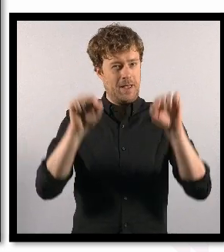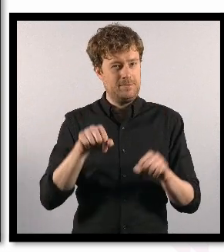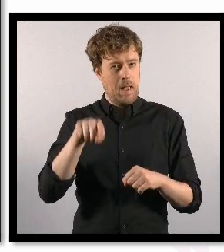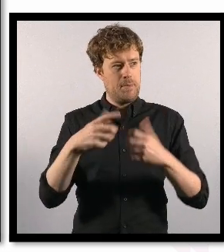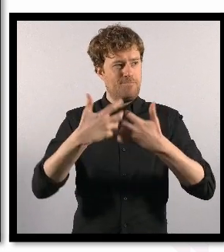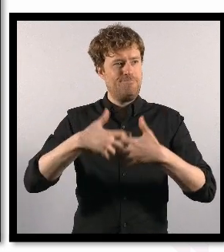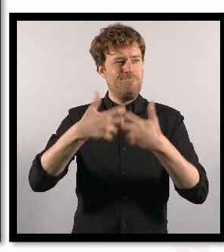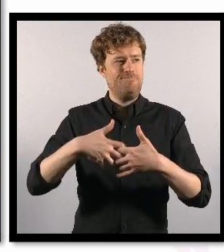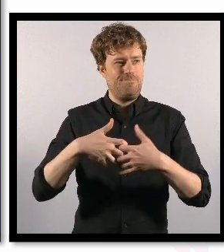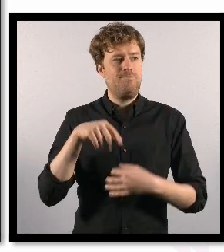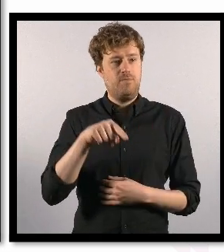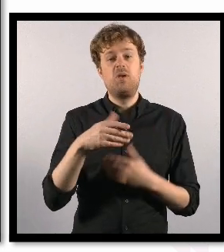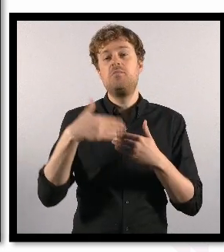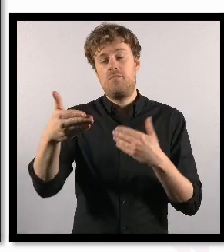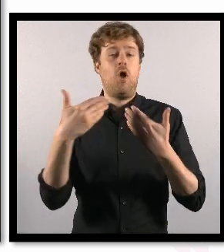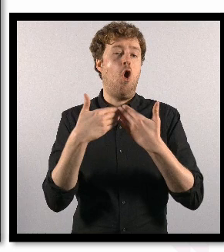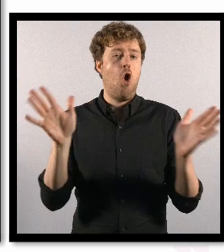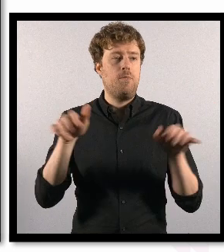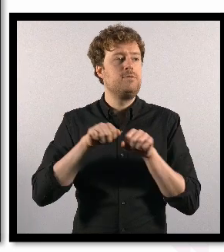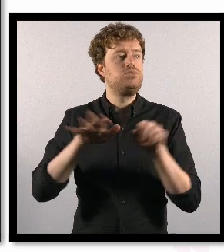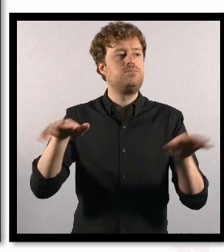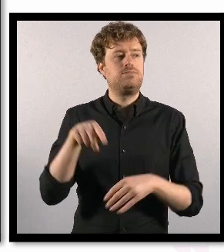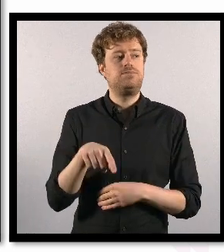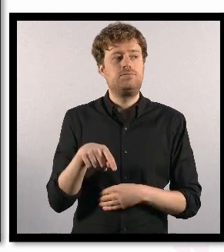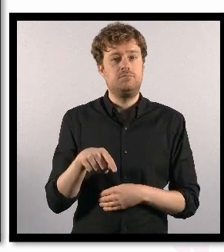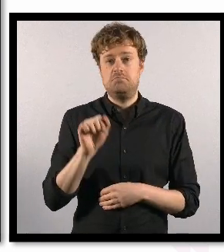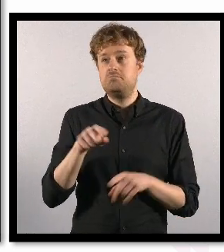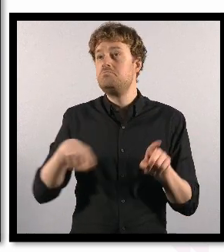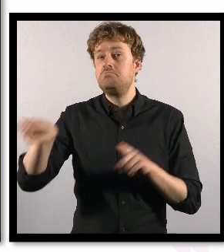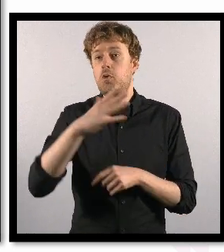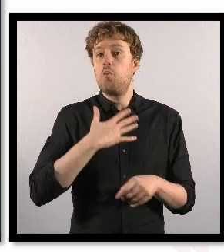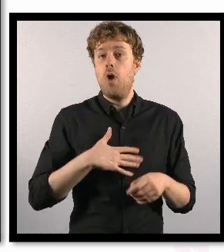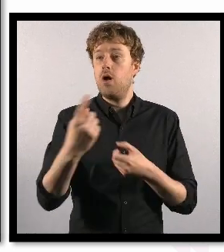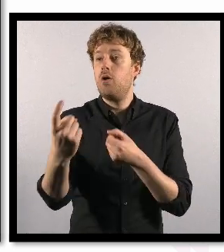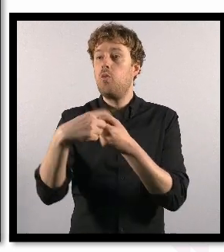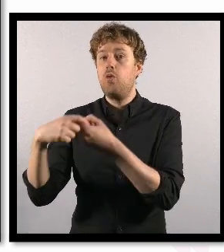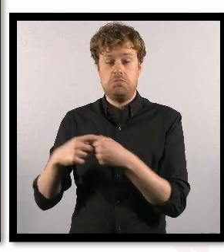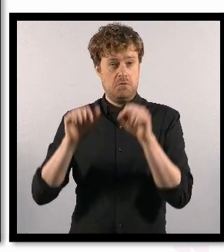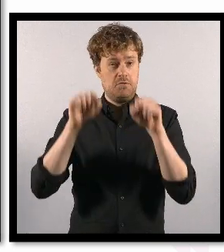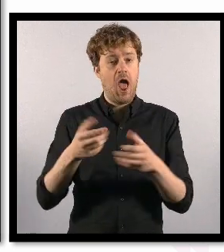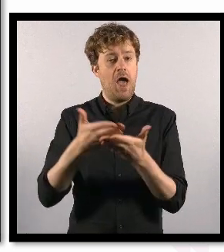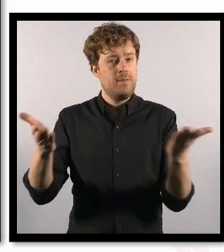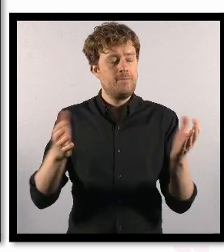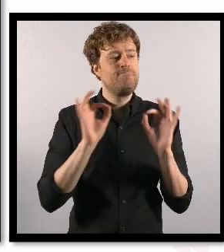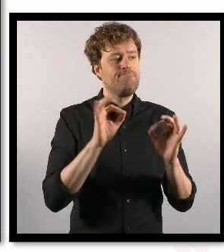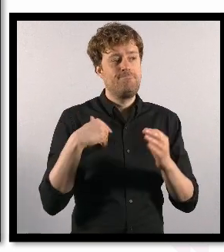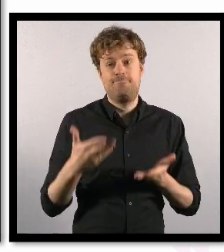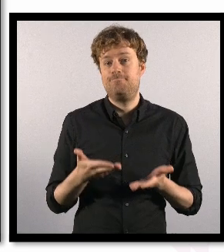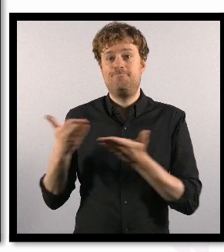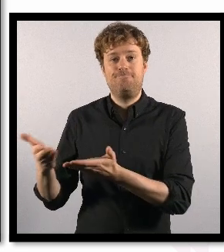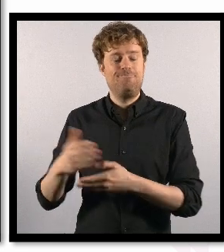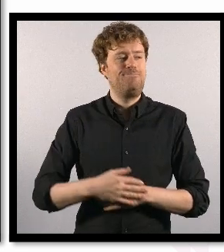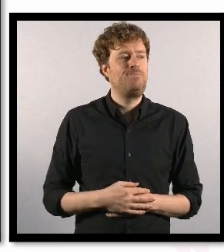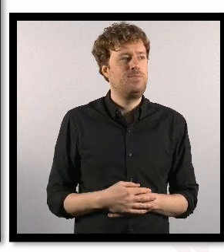toy. Anyway, we're building, as Carlo said, we are building our model on Kubernetes. We have distributed training in mind for the